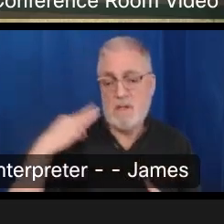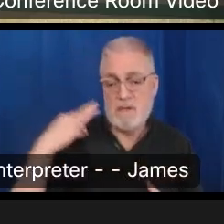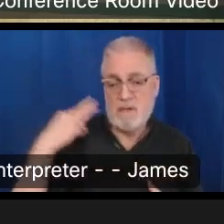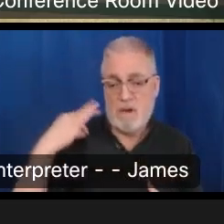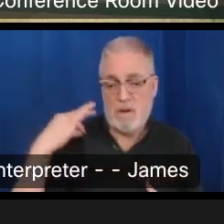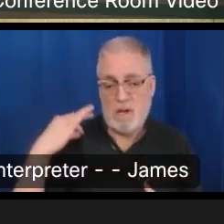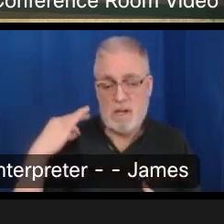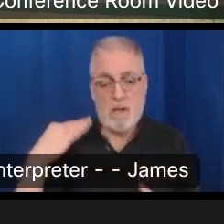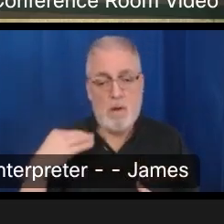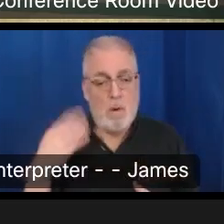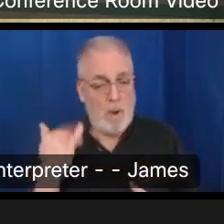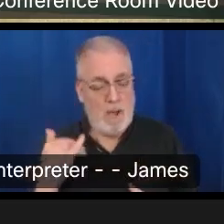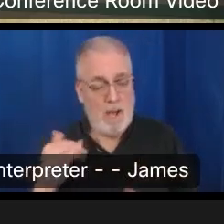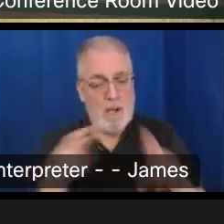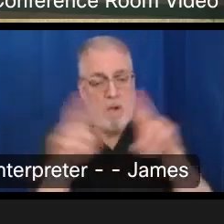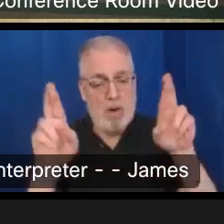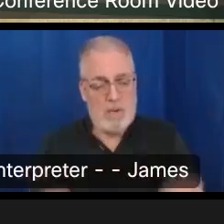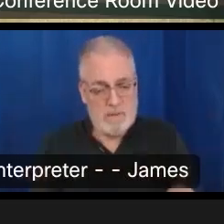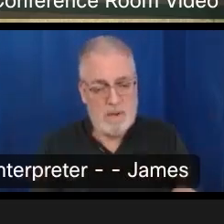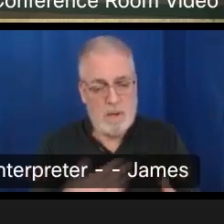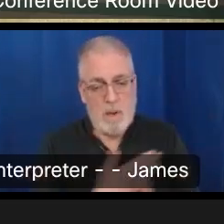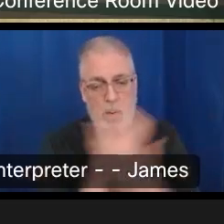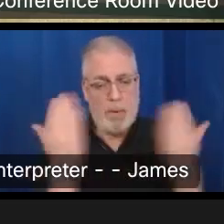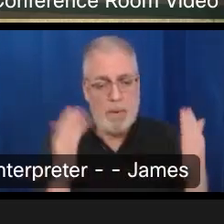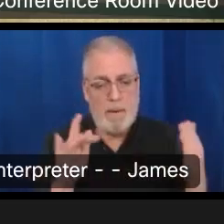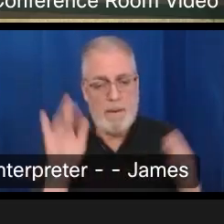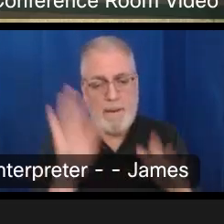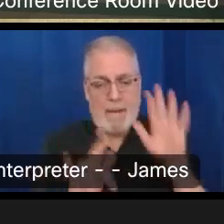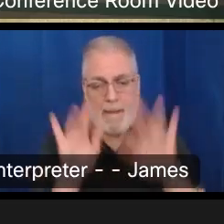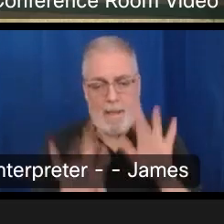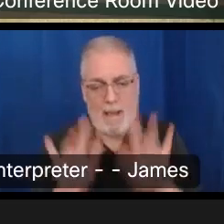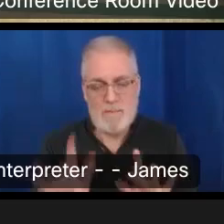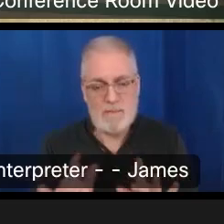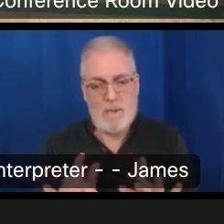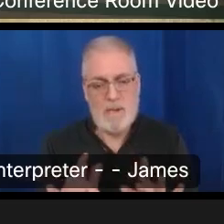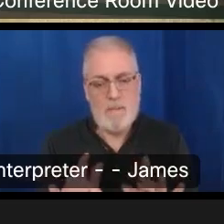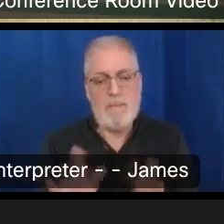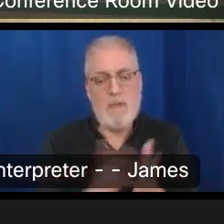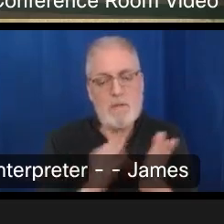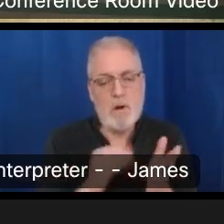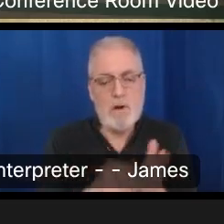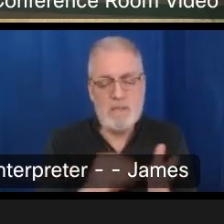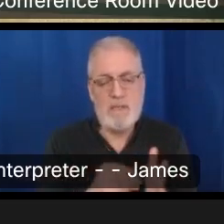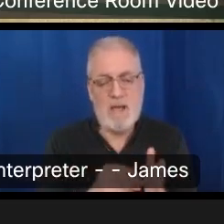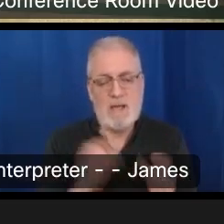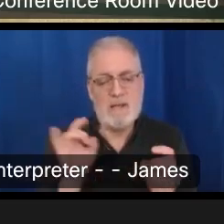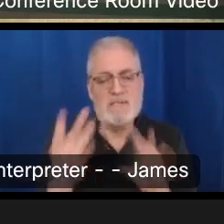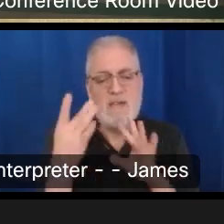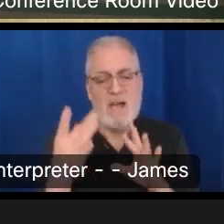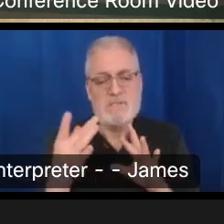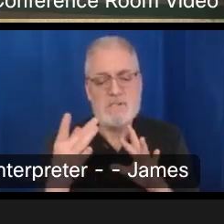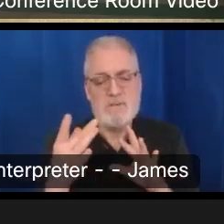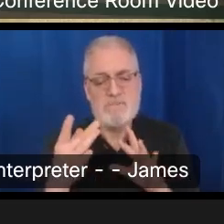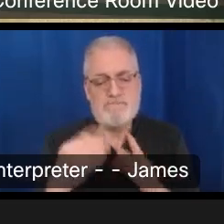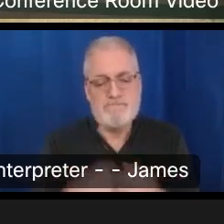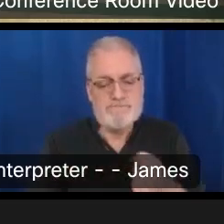new skills. They're learning disaster relief skills, and they're actually considering going into a job working in emergency management. And not only that, it gives